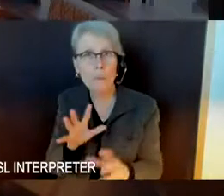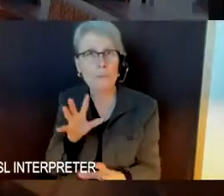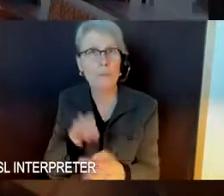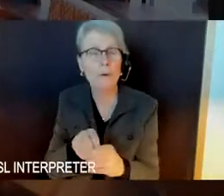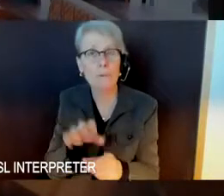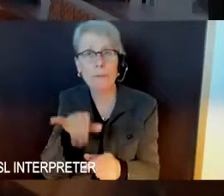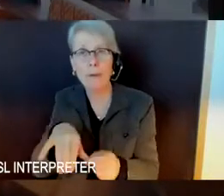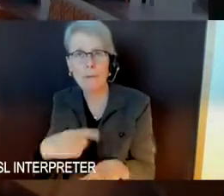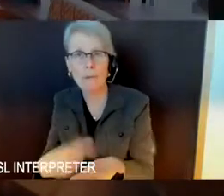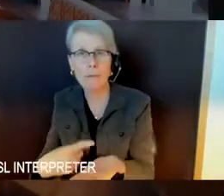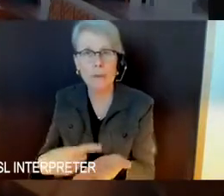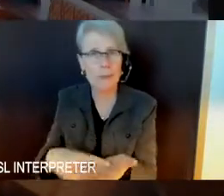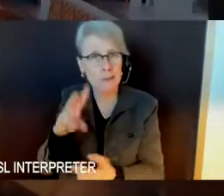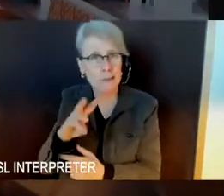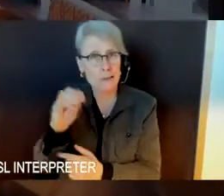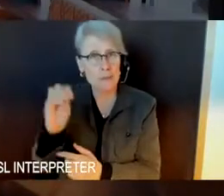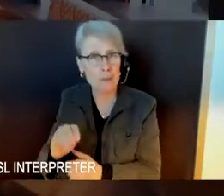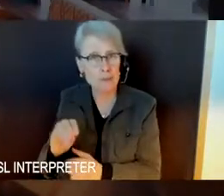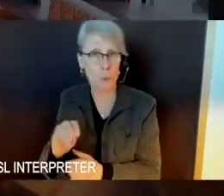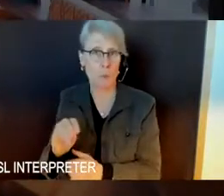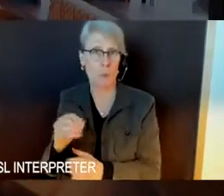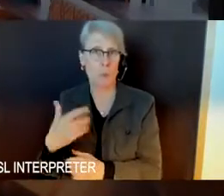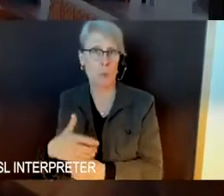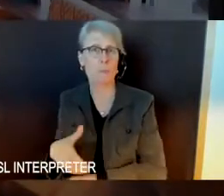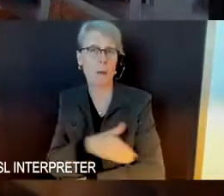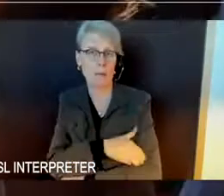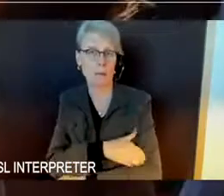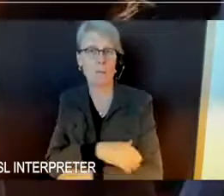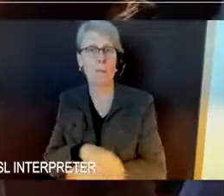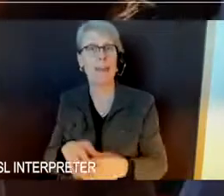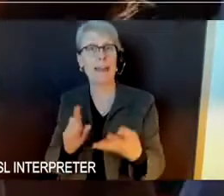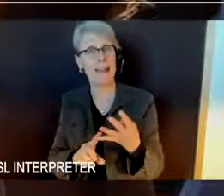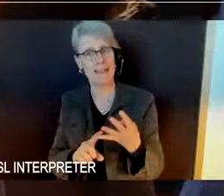in to want to be part of that conversation,